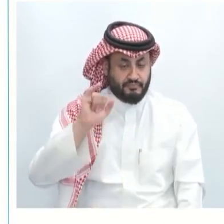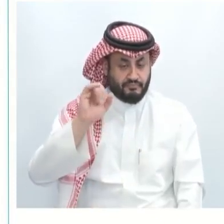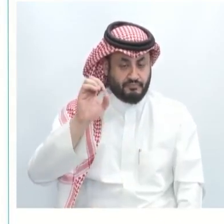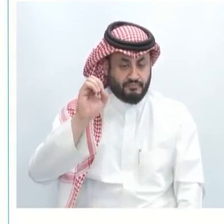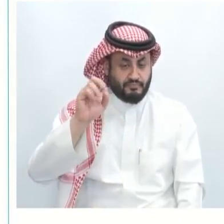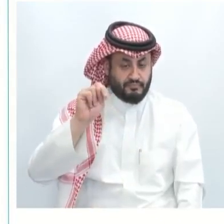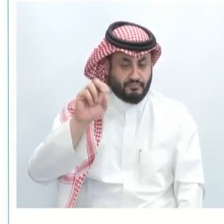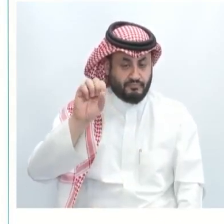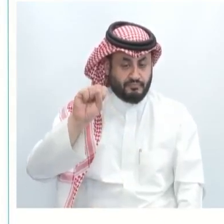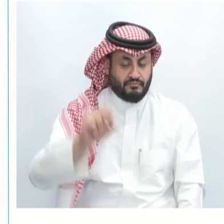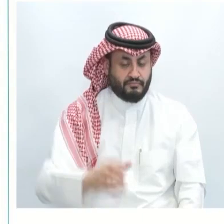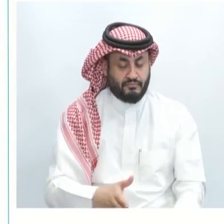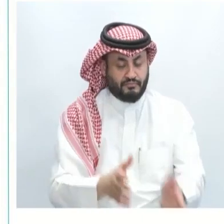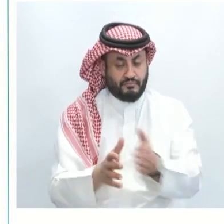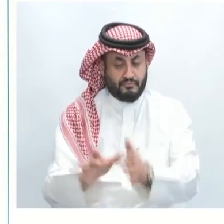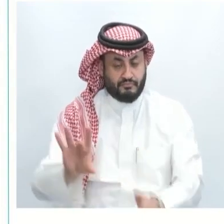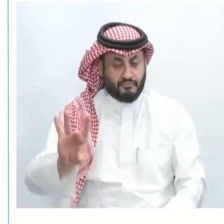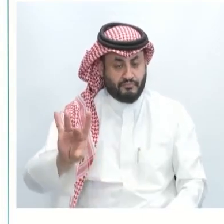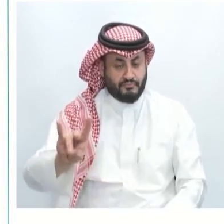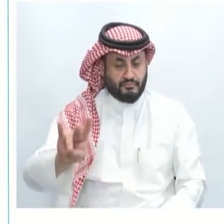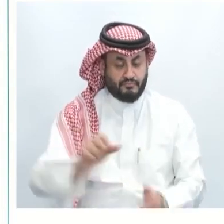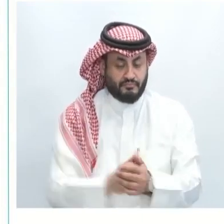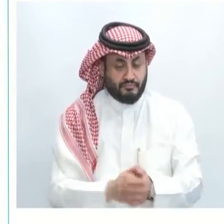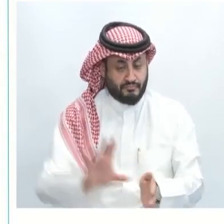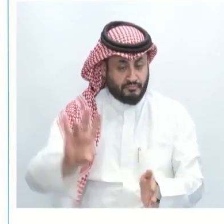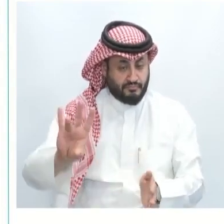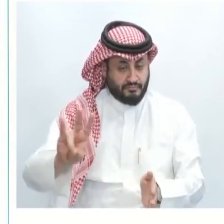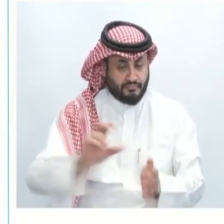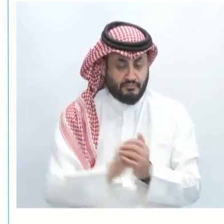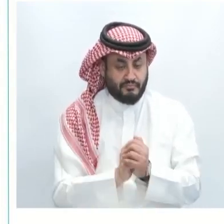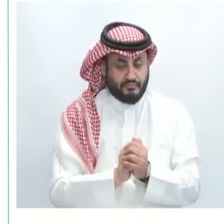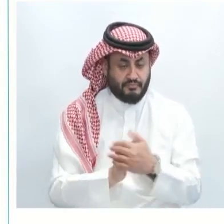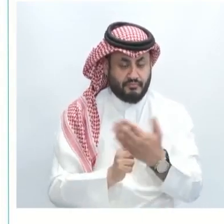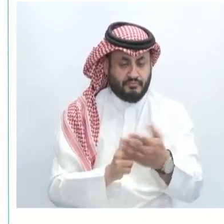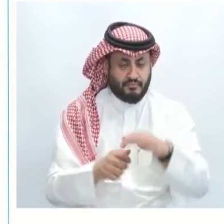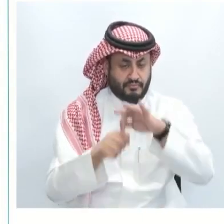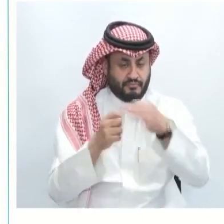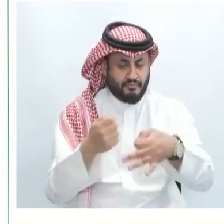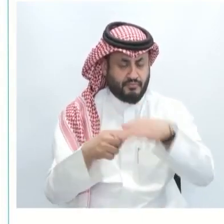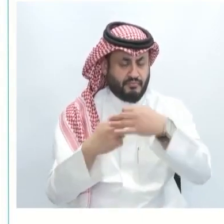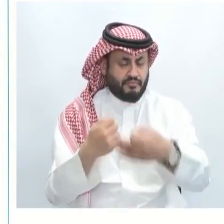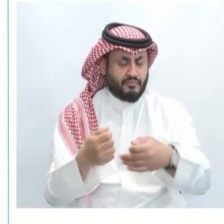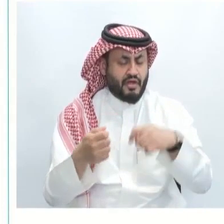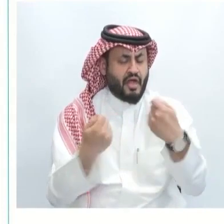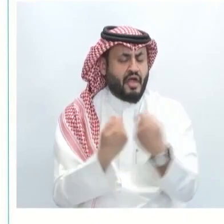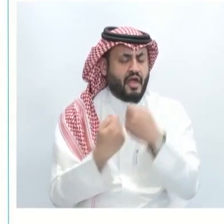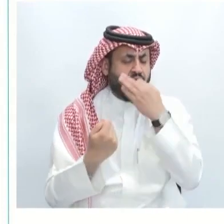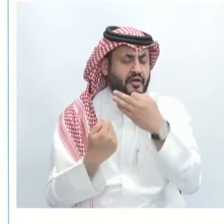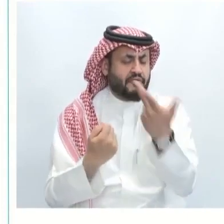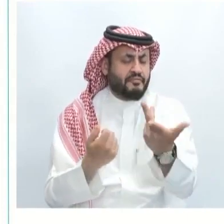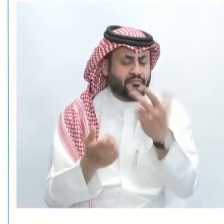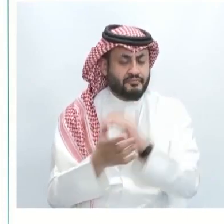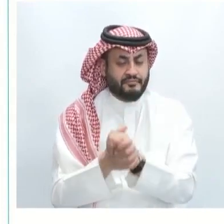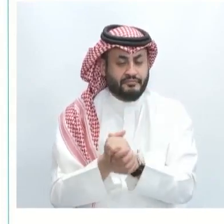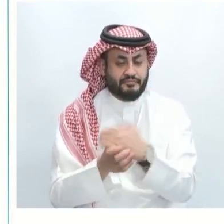good. Let us move on to number seven. Here we have number seven and bananas.